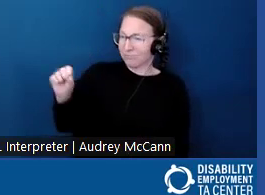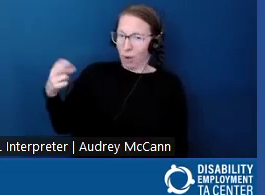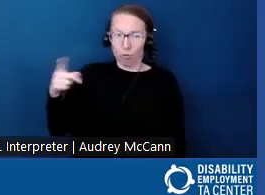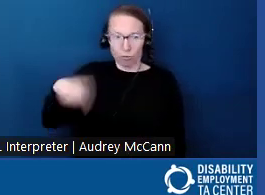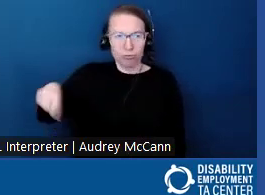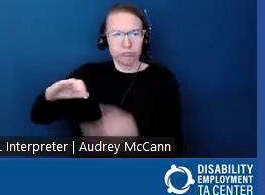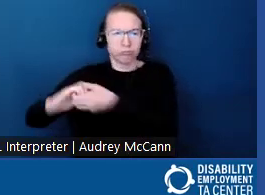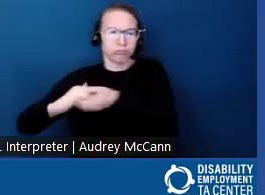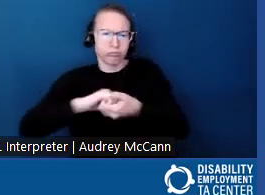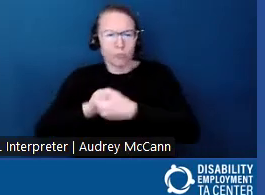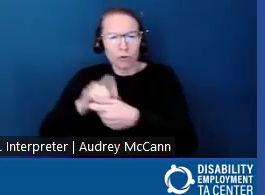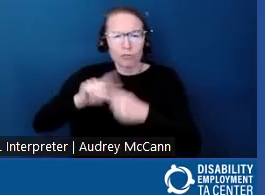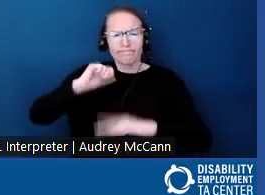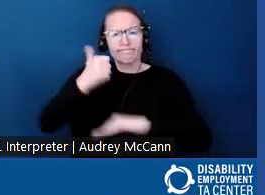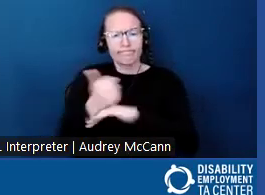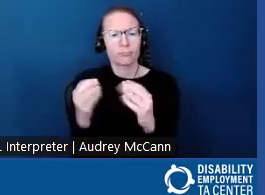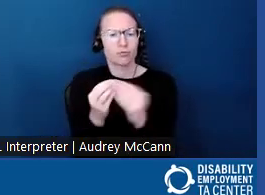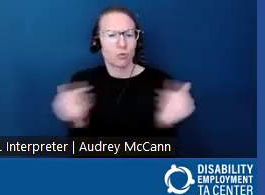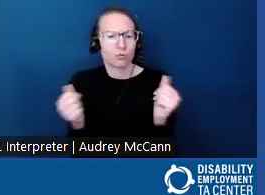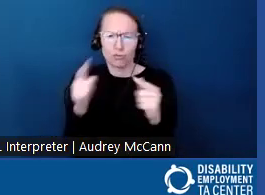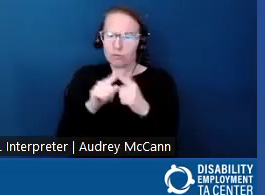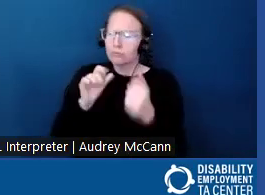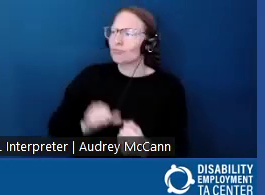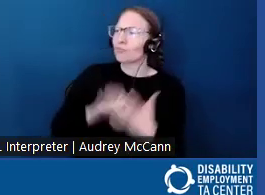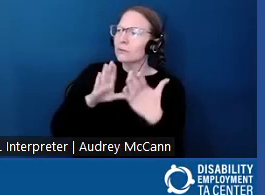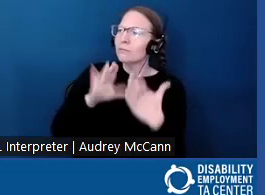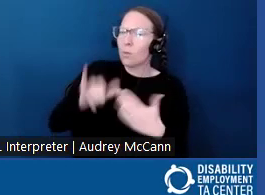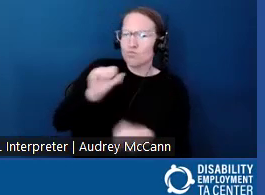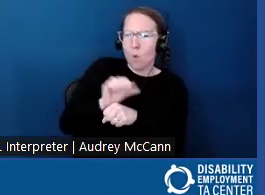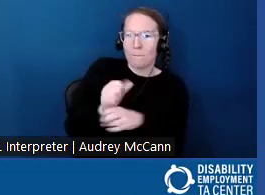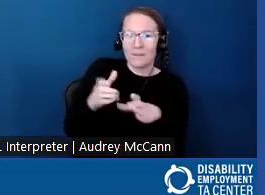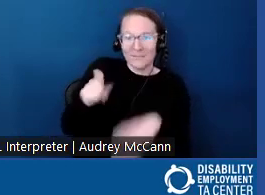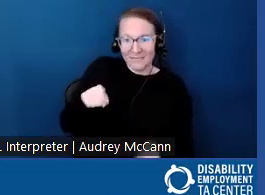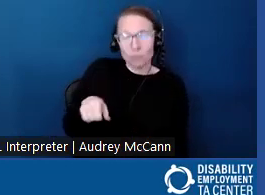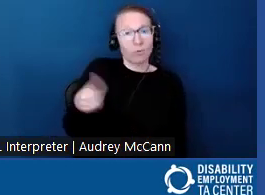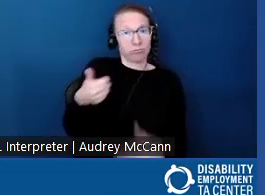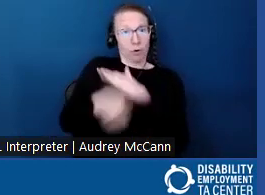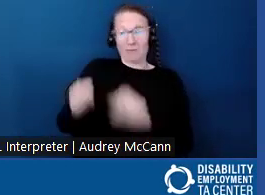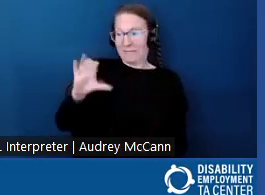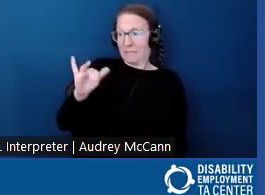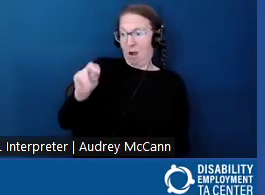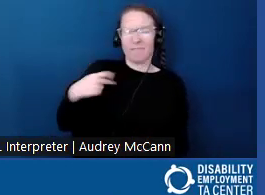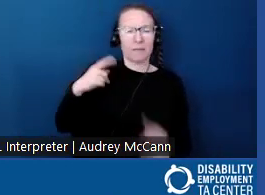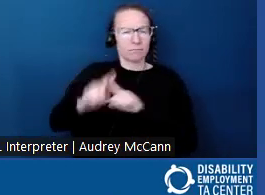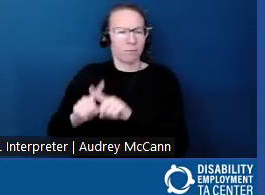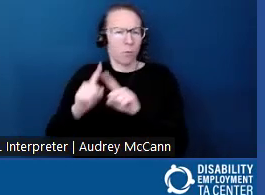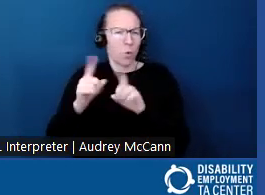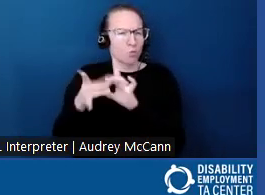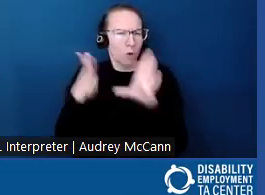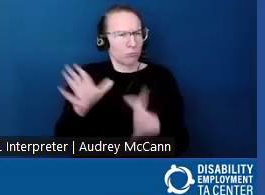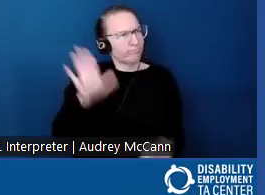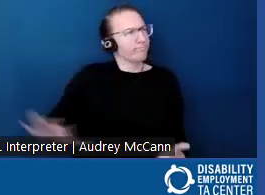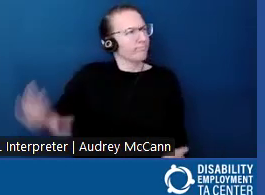disabilities. So under New York SCION, there are disability resource coordinators across New York State. We are up to, I believe,